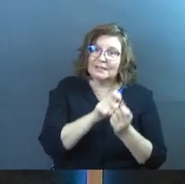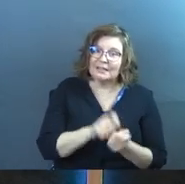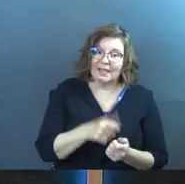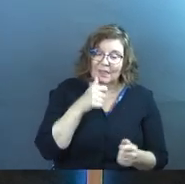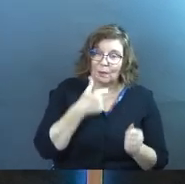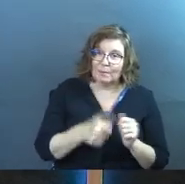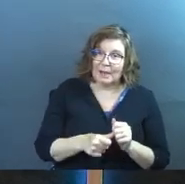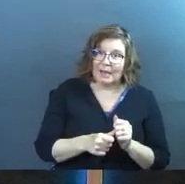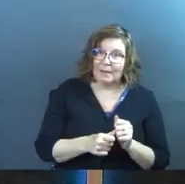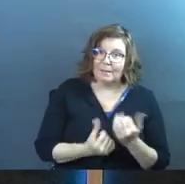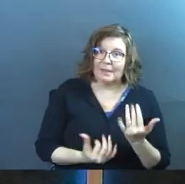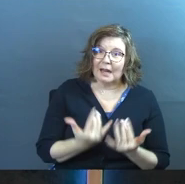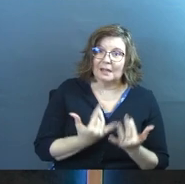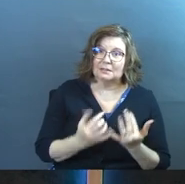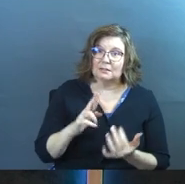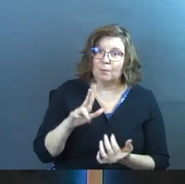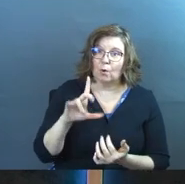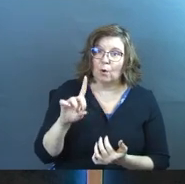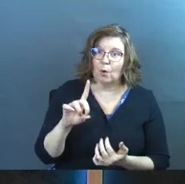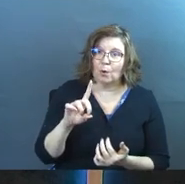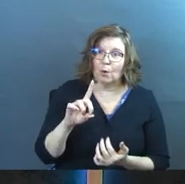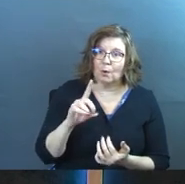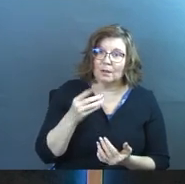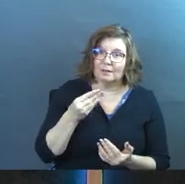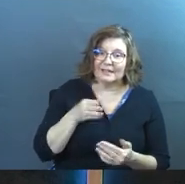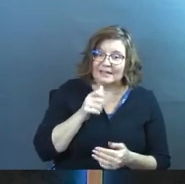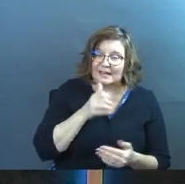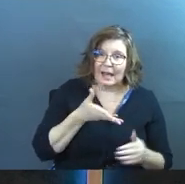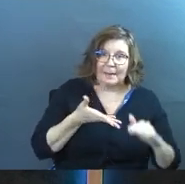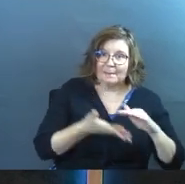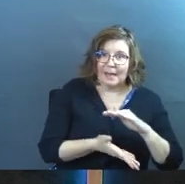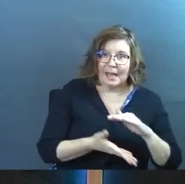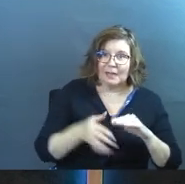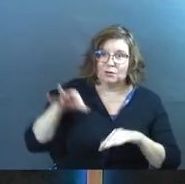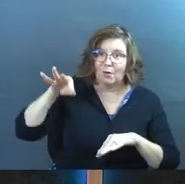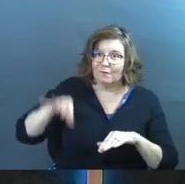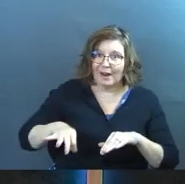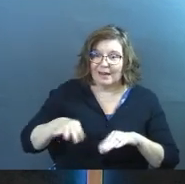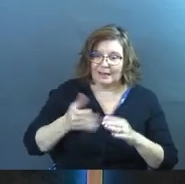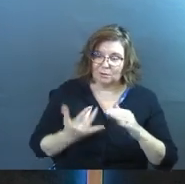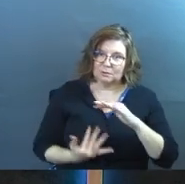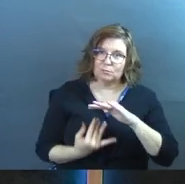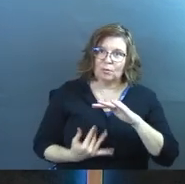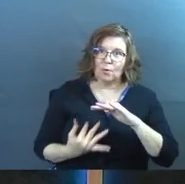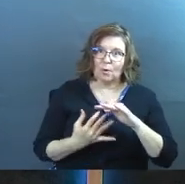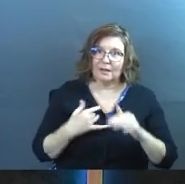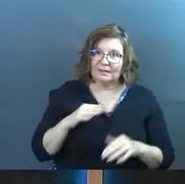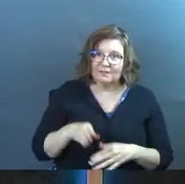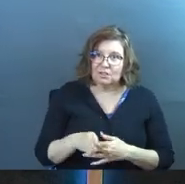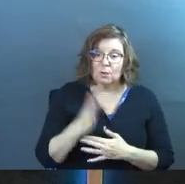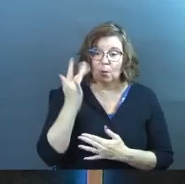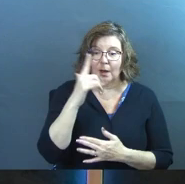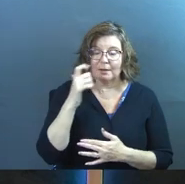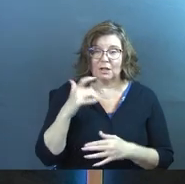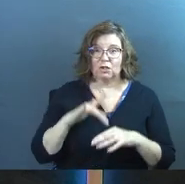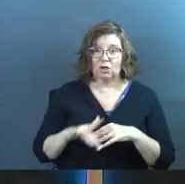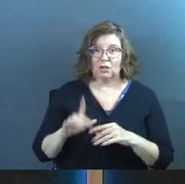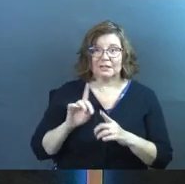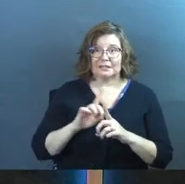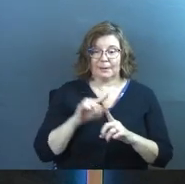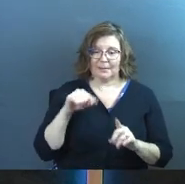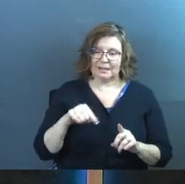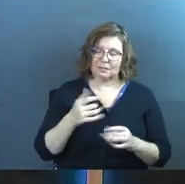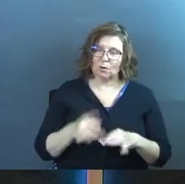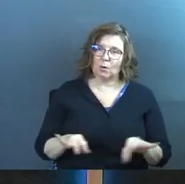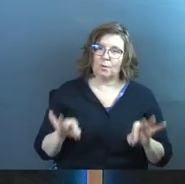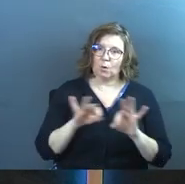They remember that it's broiled fish, not baked fish, not fried fish. I guess it was important. It was broiled fish. Why? Because the early disciples,